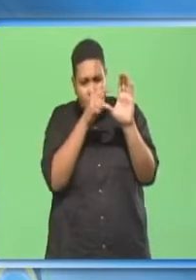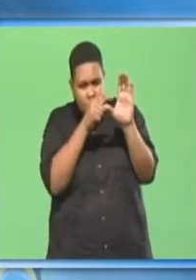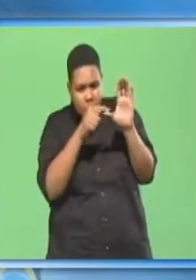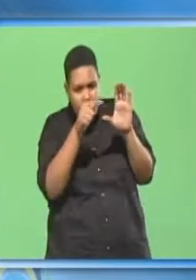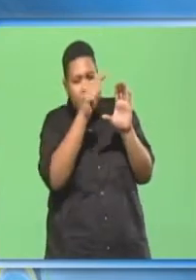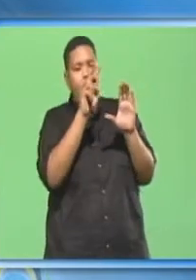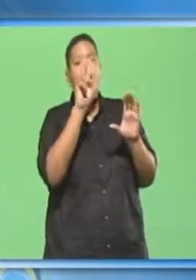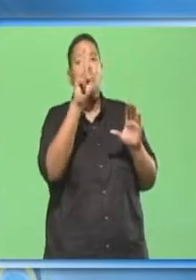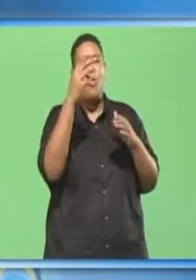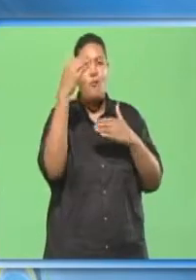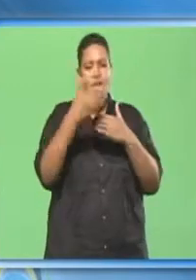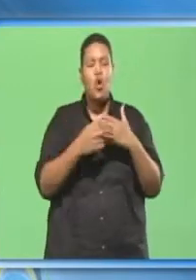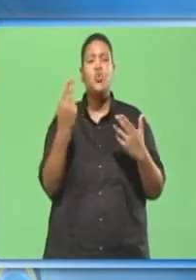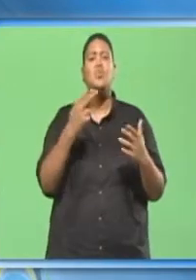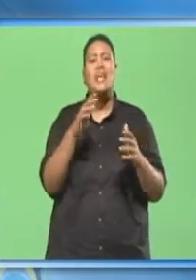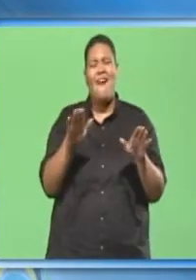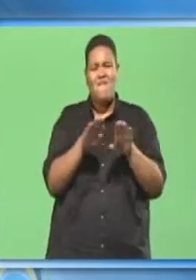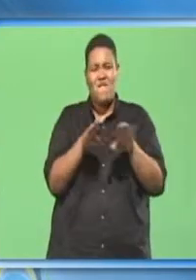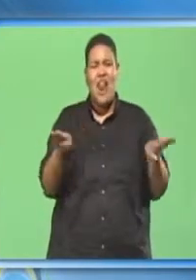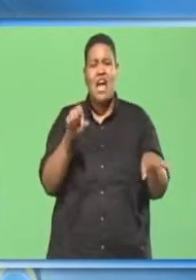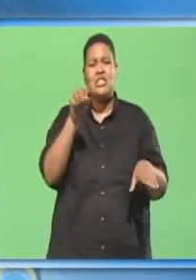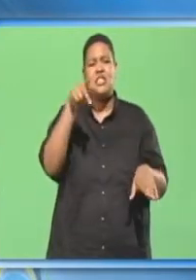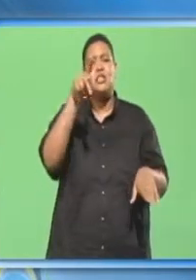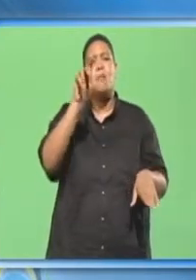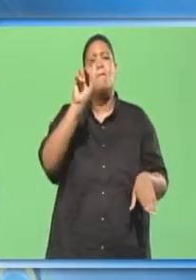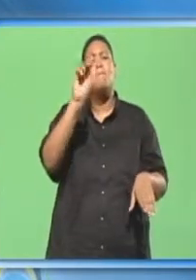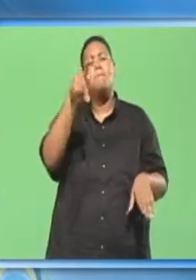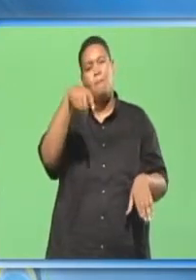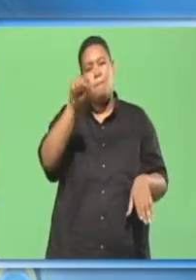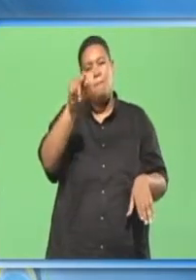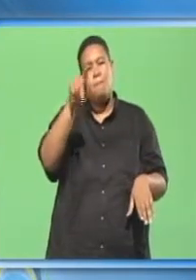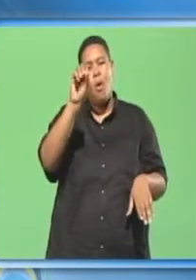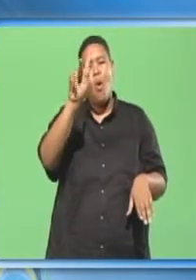flat bottom spoke shave and smooth out the curve.